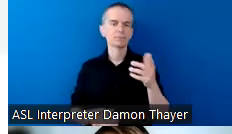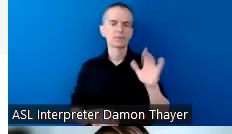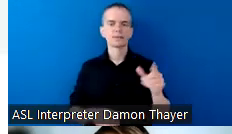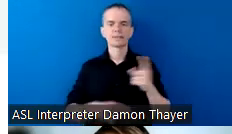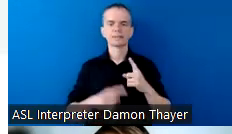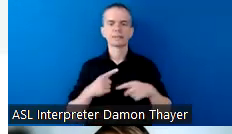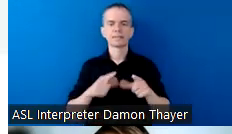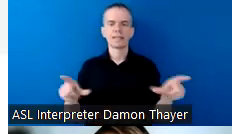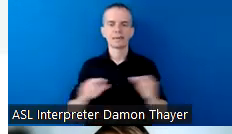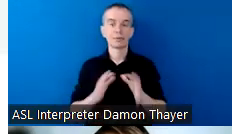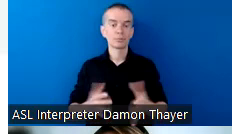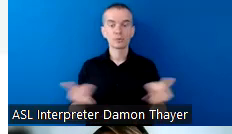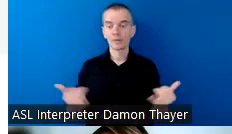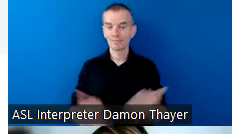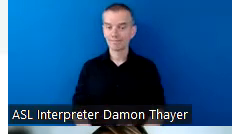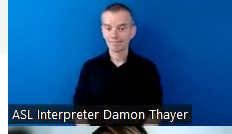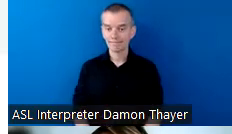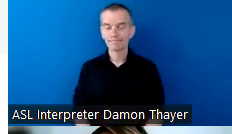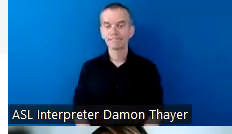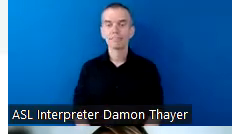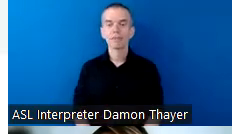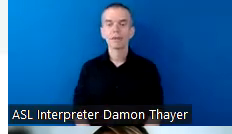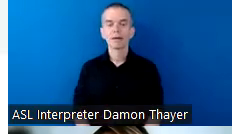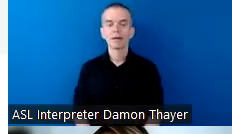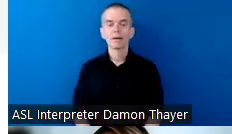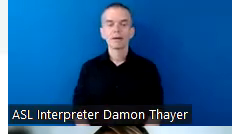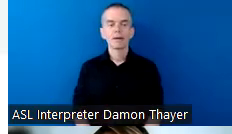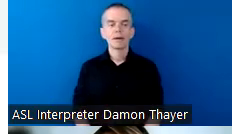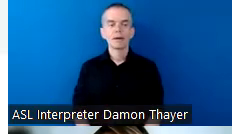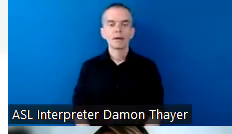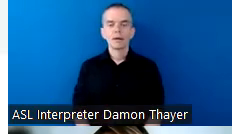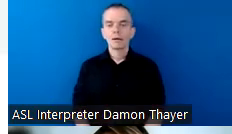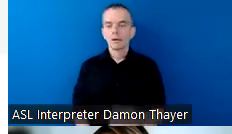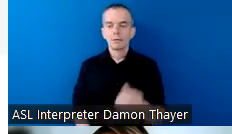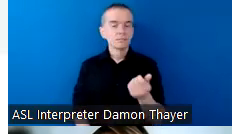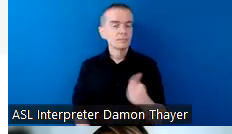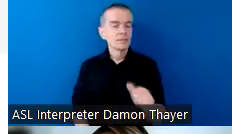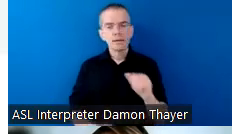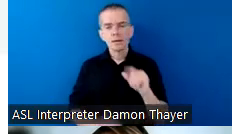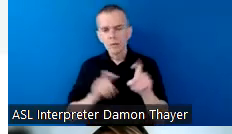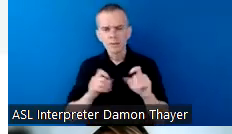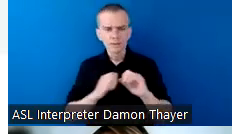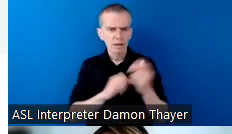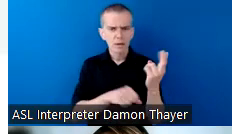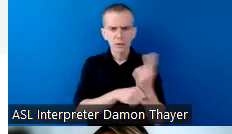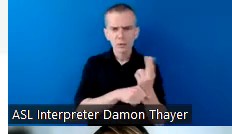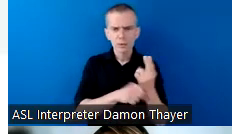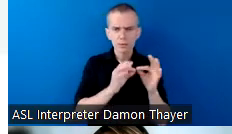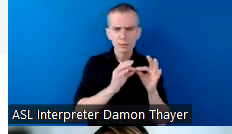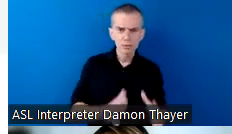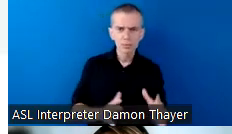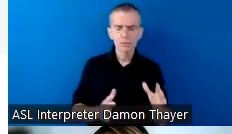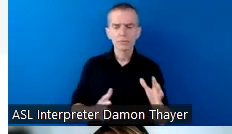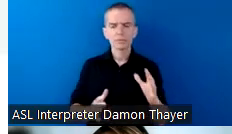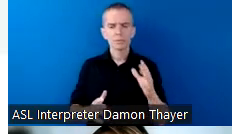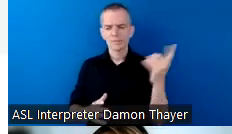for today's session. And if you guys have any questions on how to utilize those functionings, or maybe